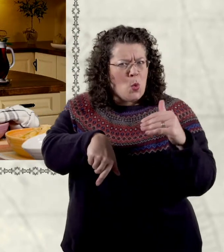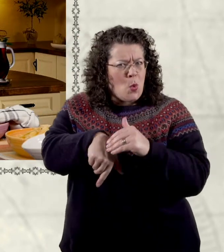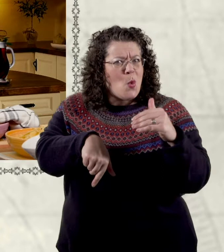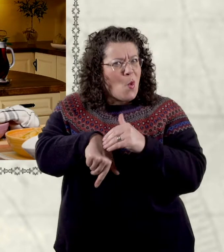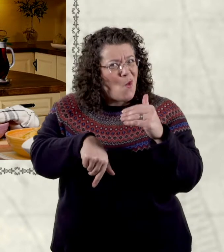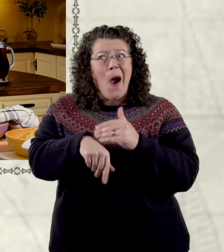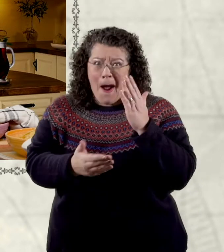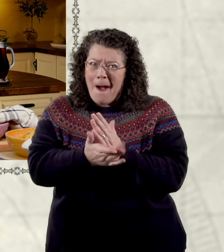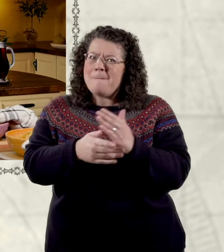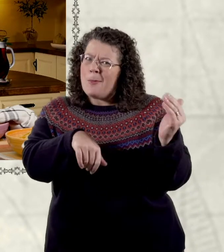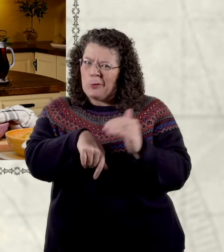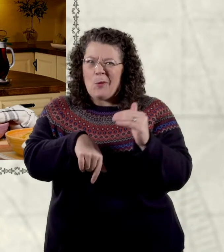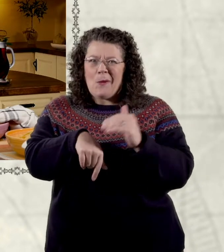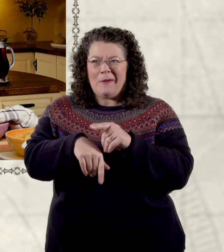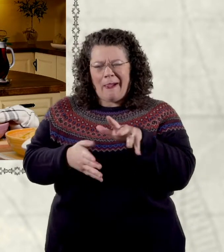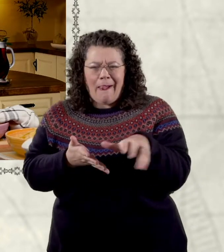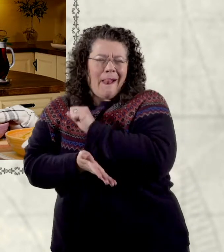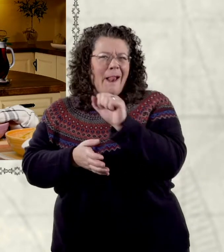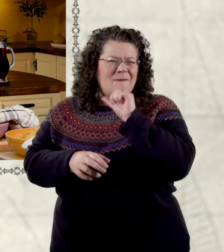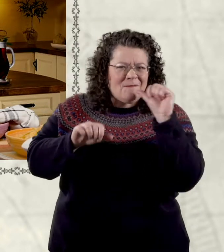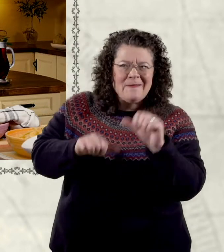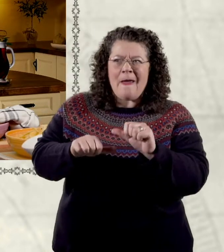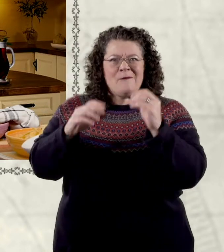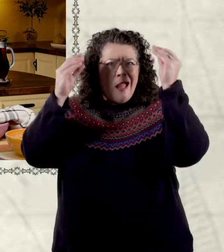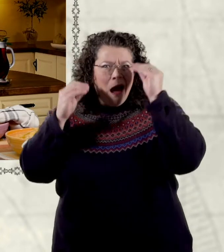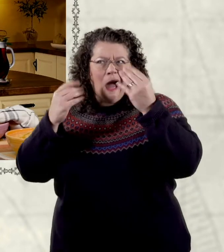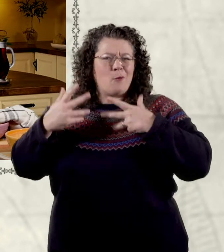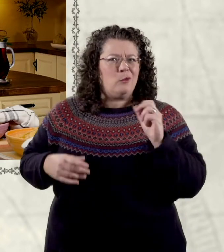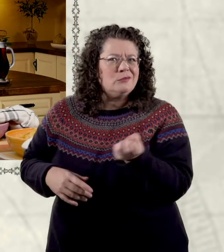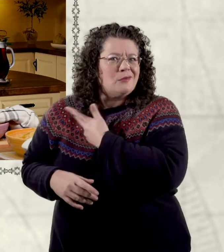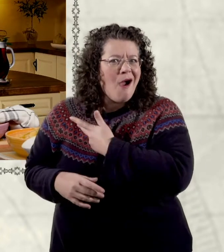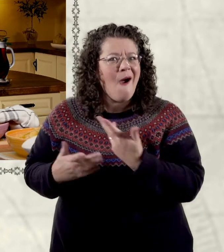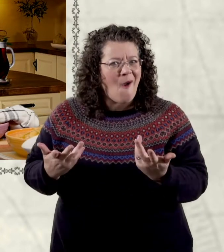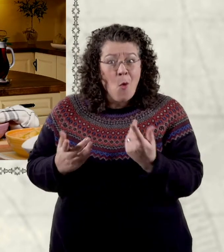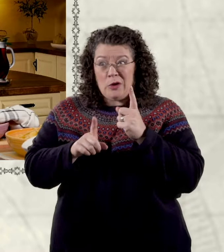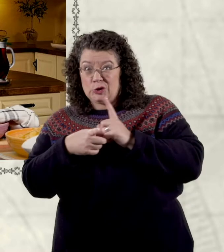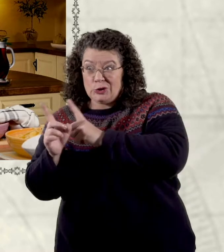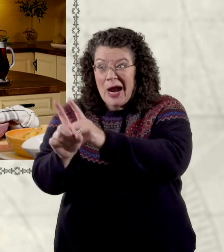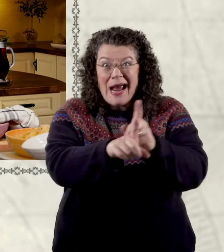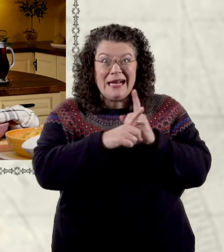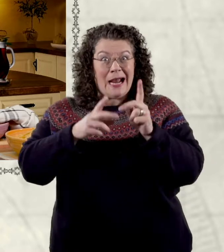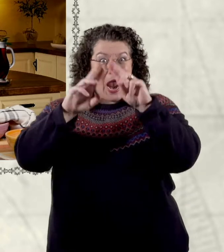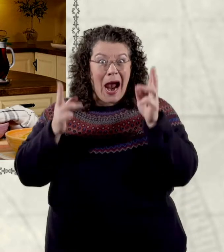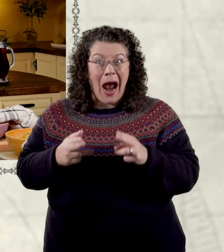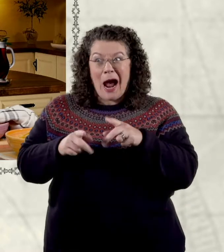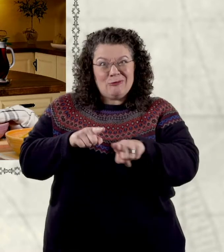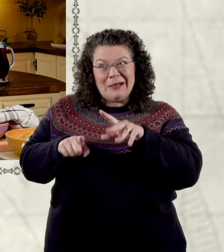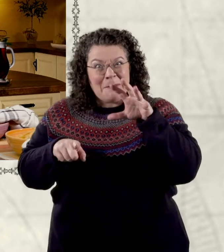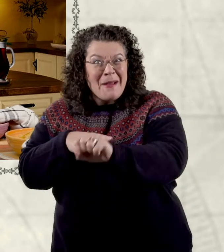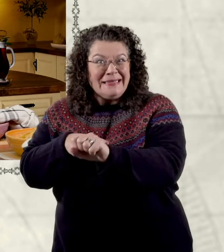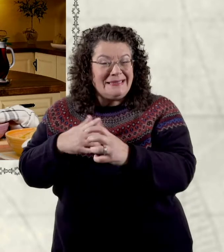be really naughty, stealing your favourite hat or scarf, or even chasing you around the house trying to bite